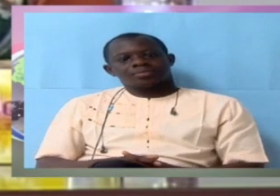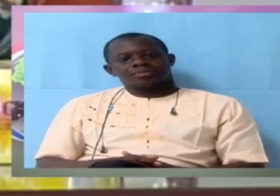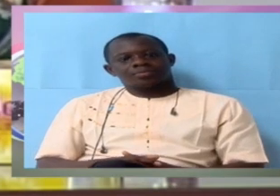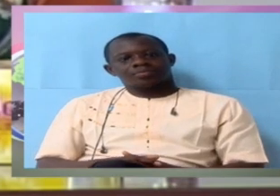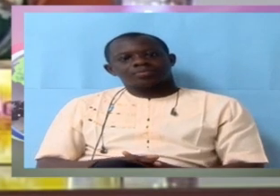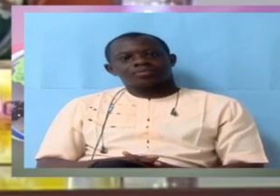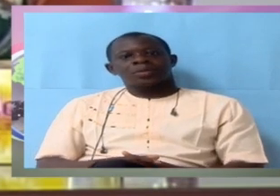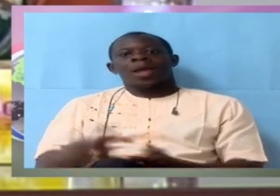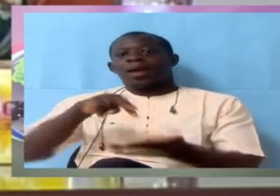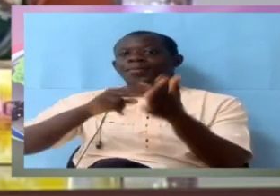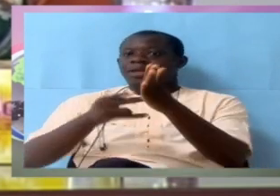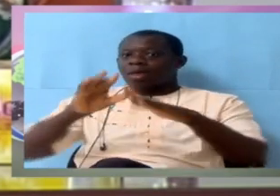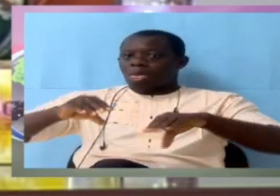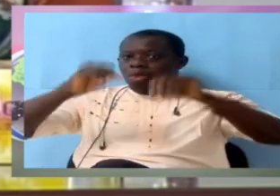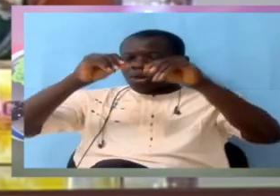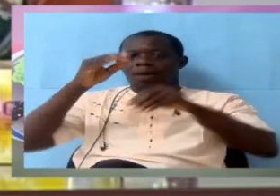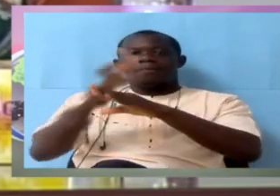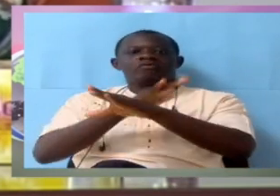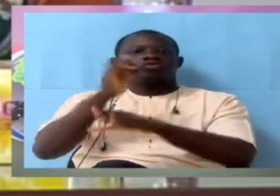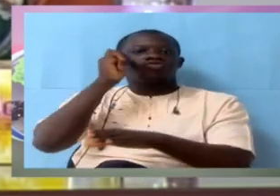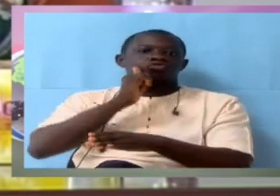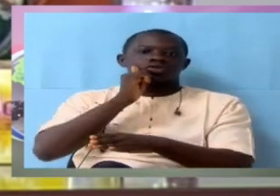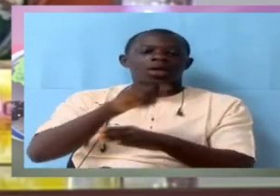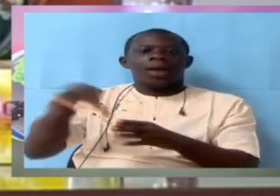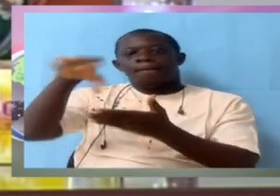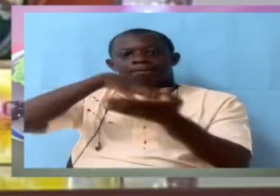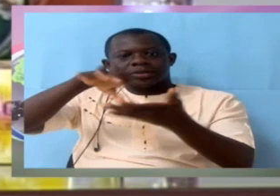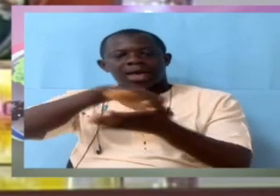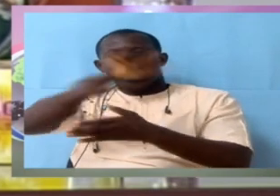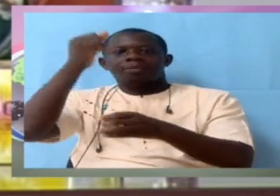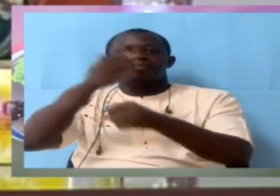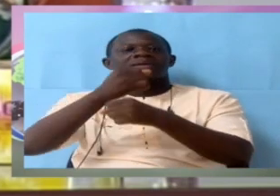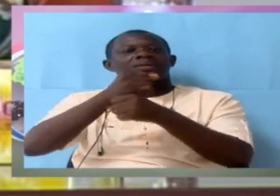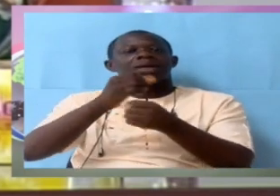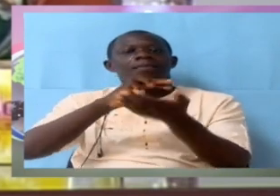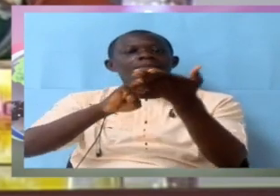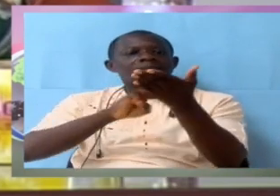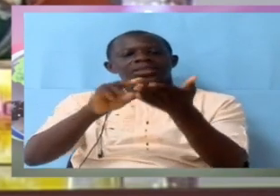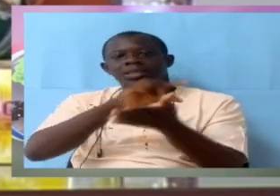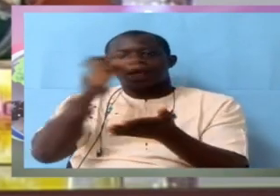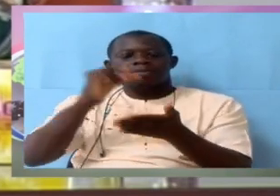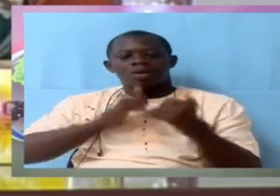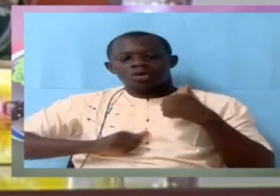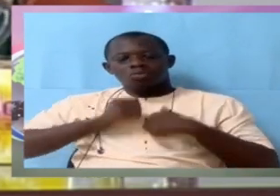the powder that was used to mix and make the concoction called Trrc.